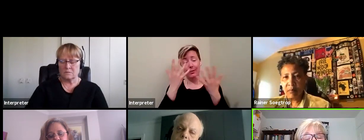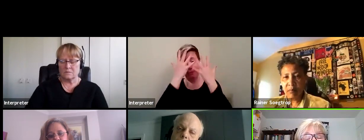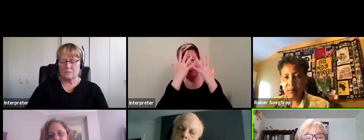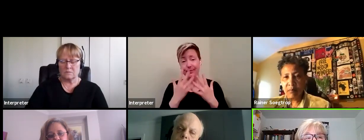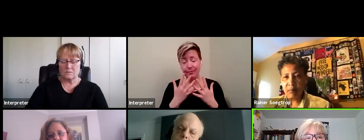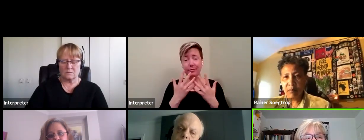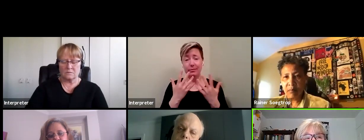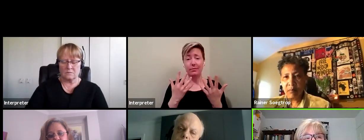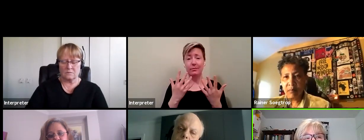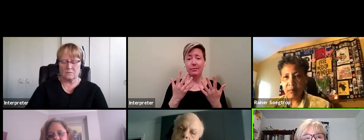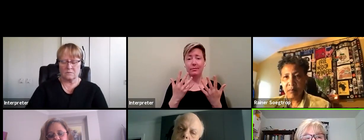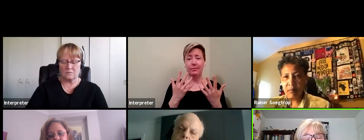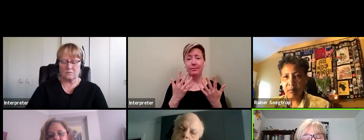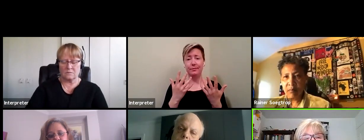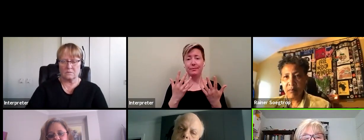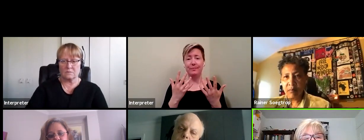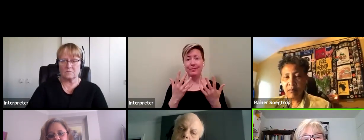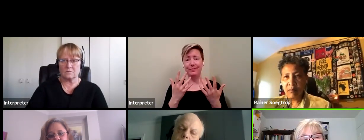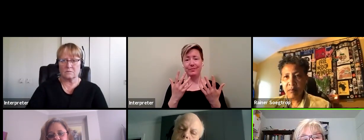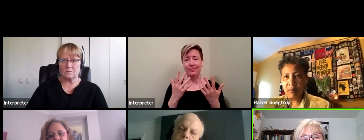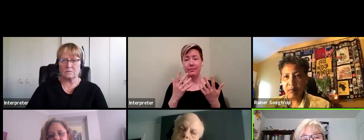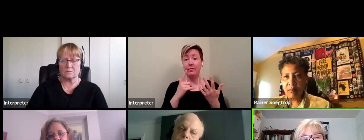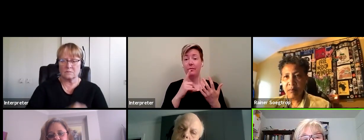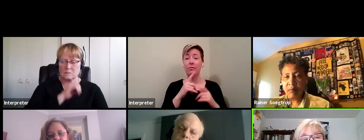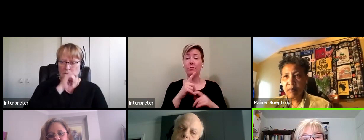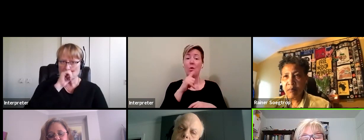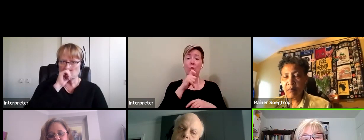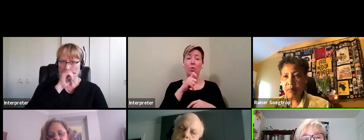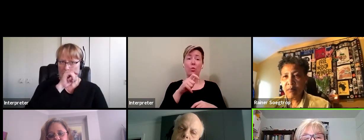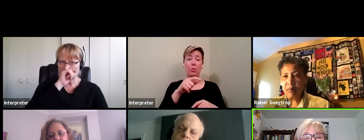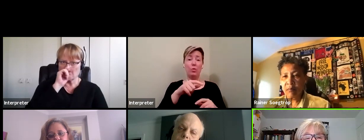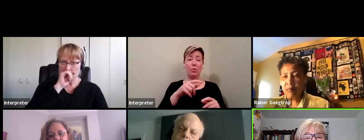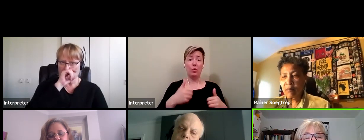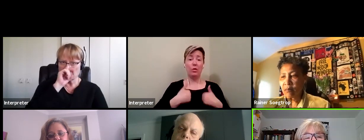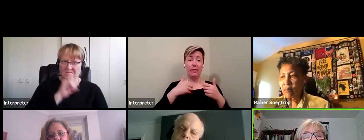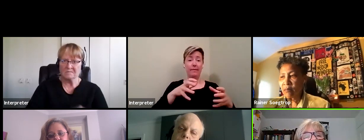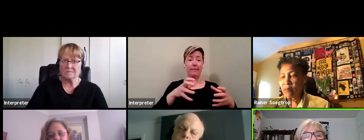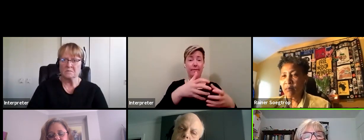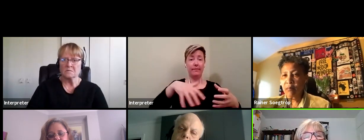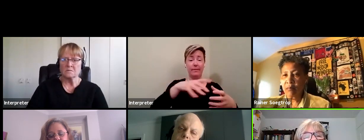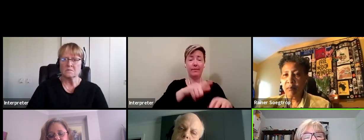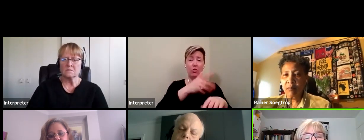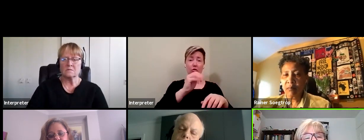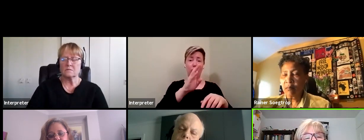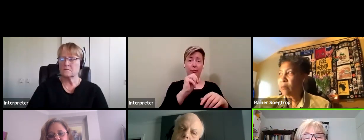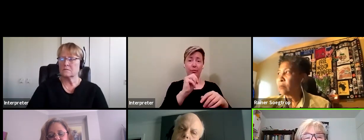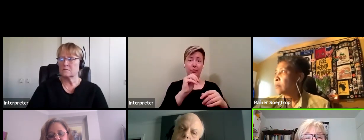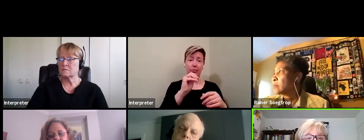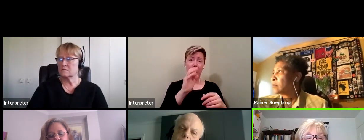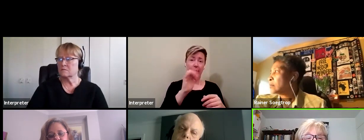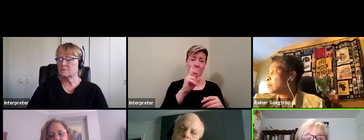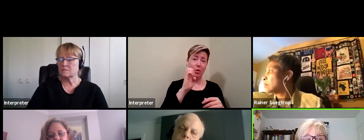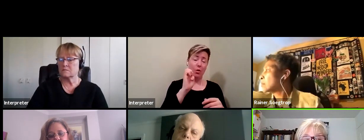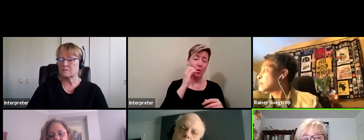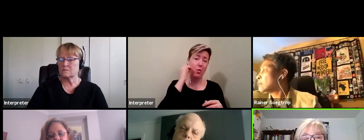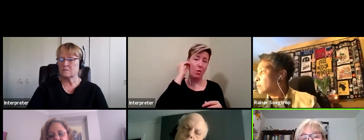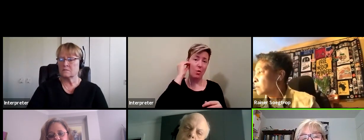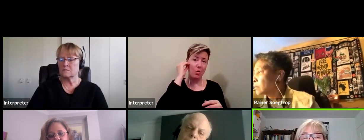unfortunately, make it so that people in long-term care have been very susceptible because of